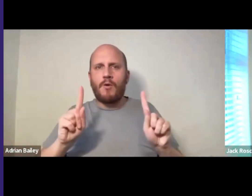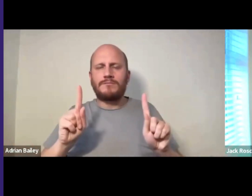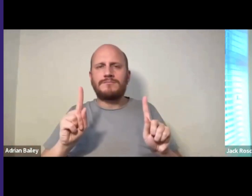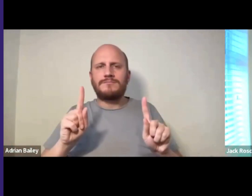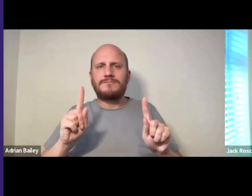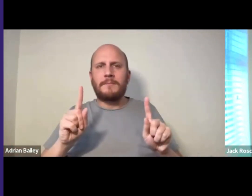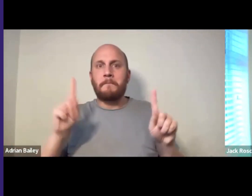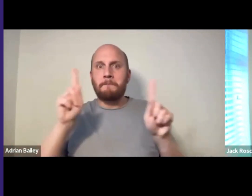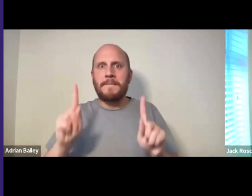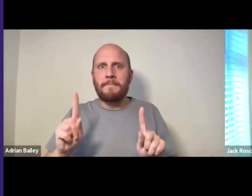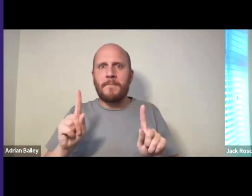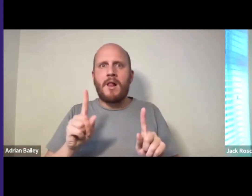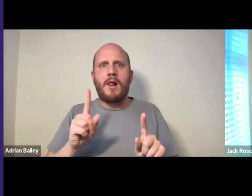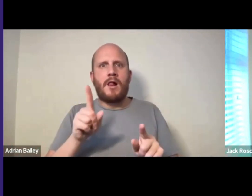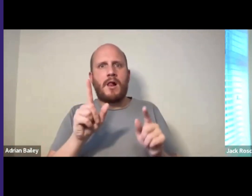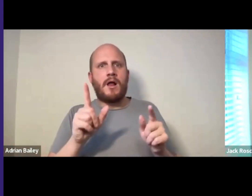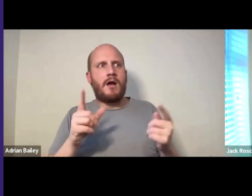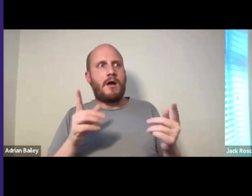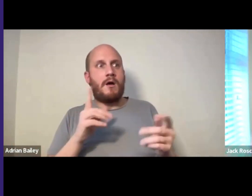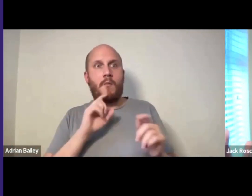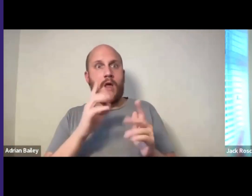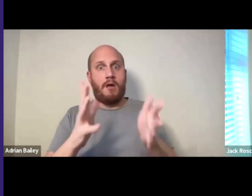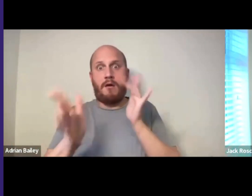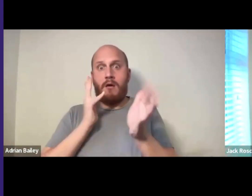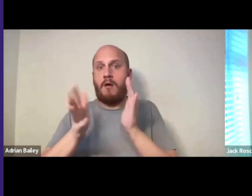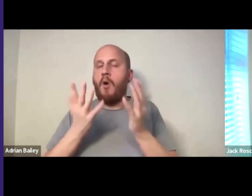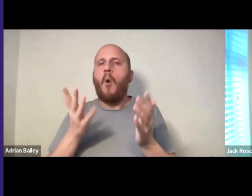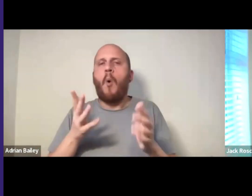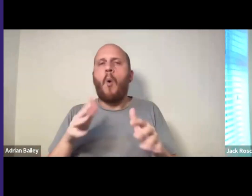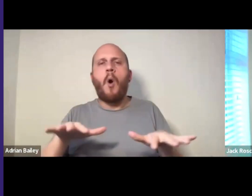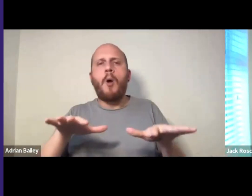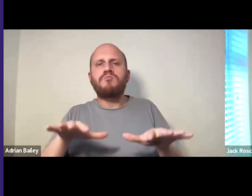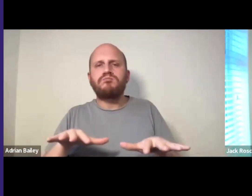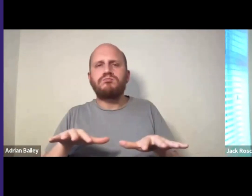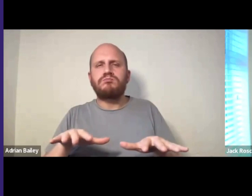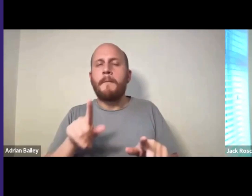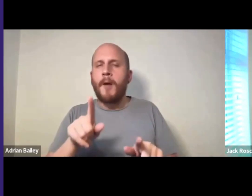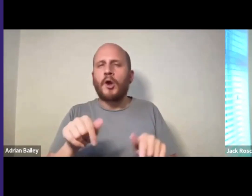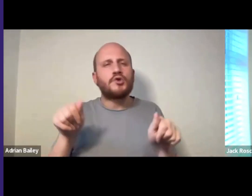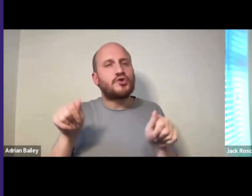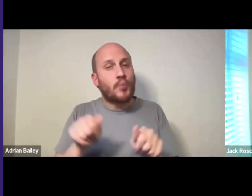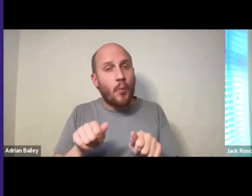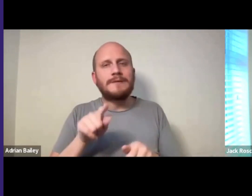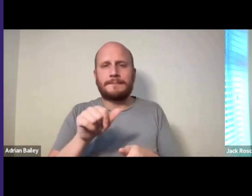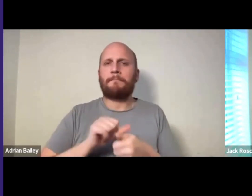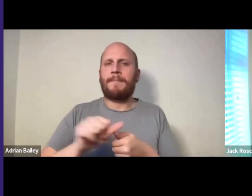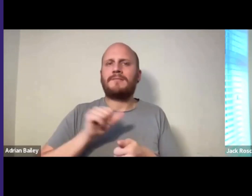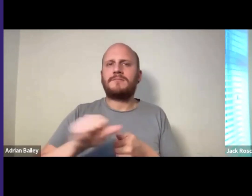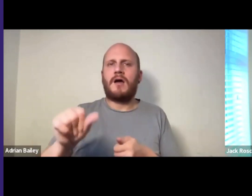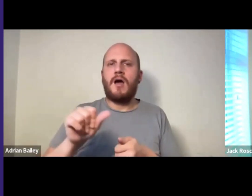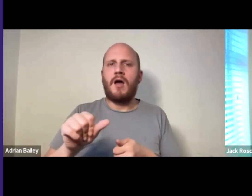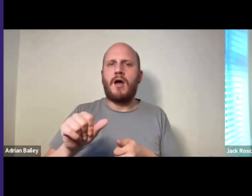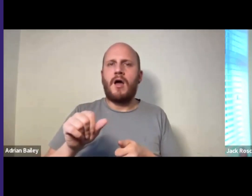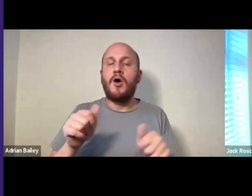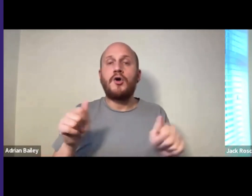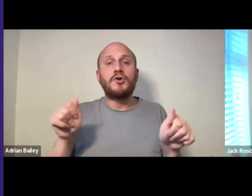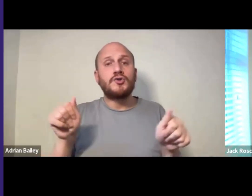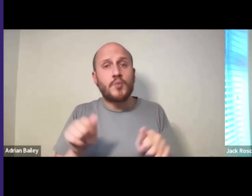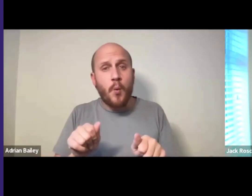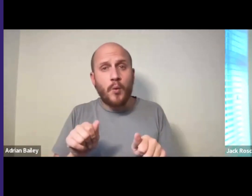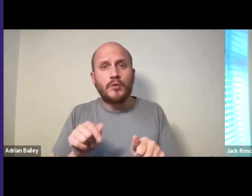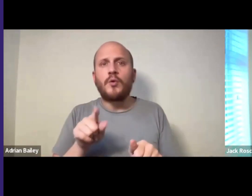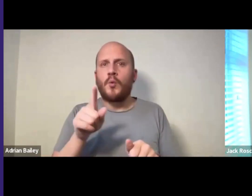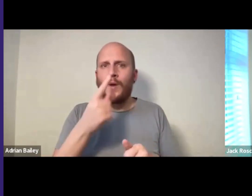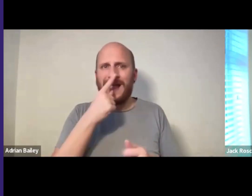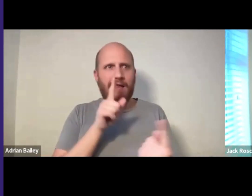and kind of what's appropriate. But a shorter survey is always better. Not just because it helps you get more of